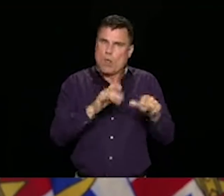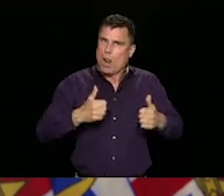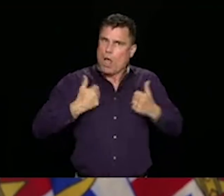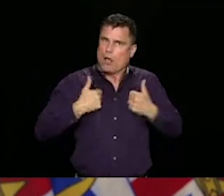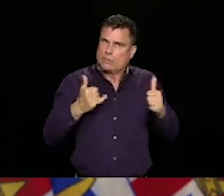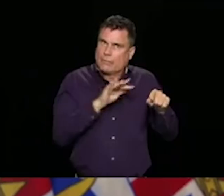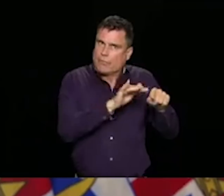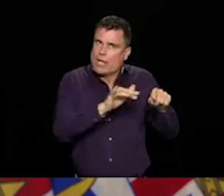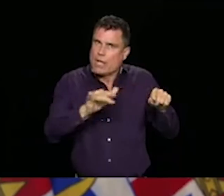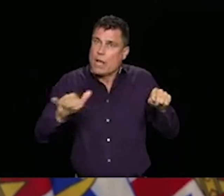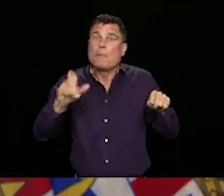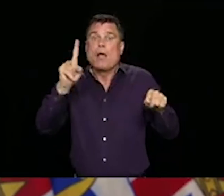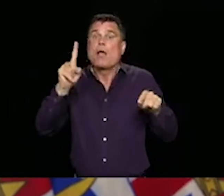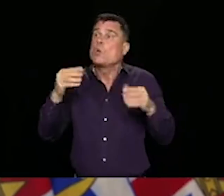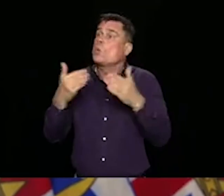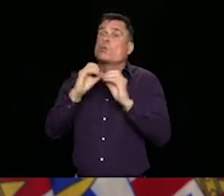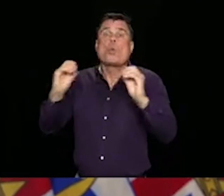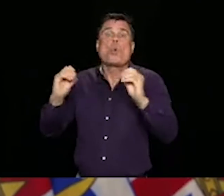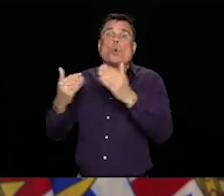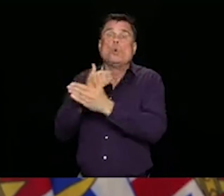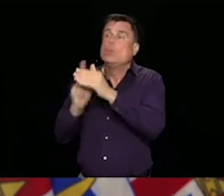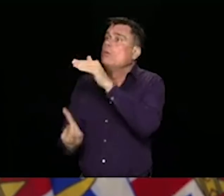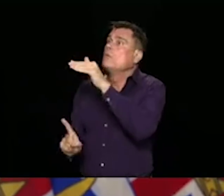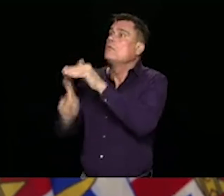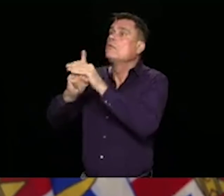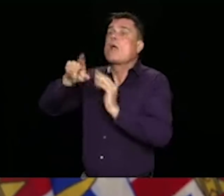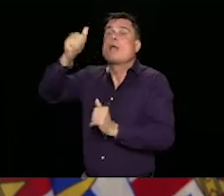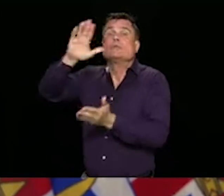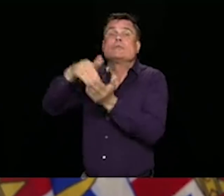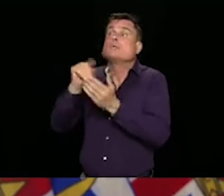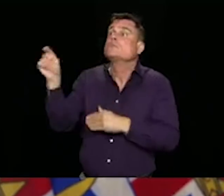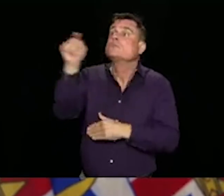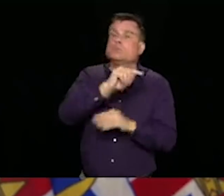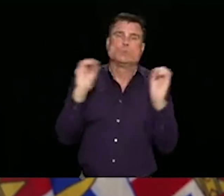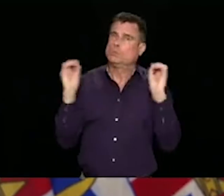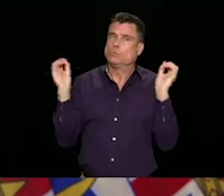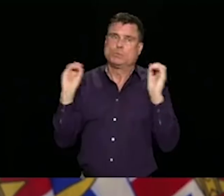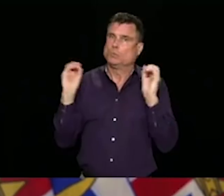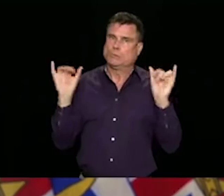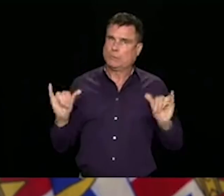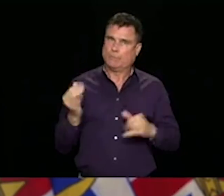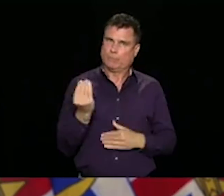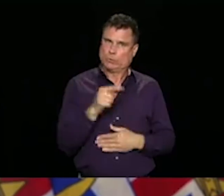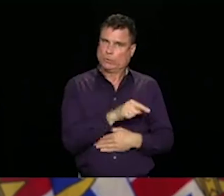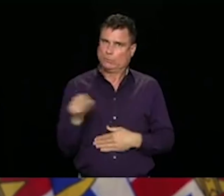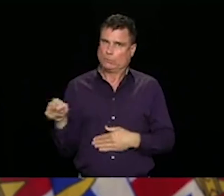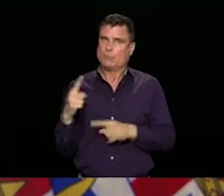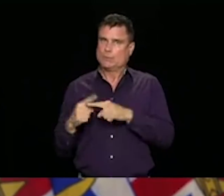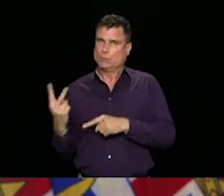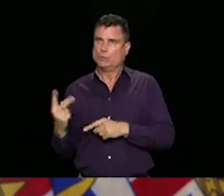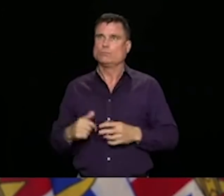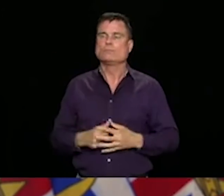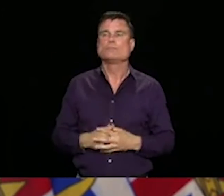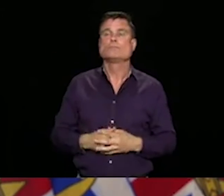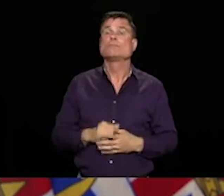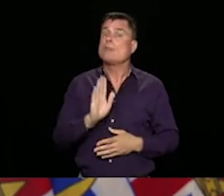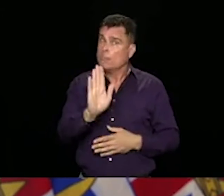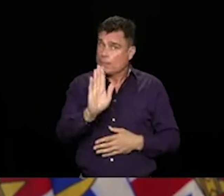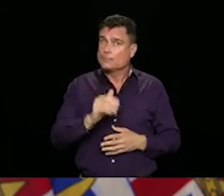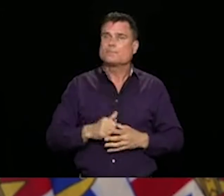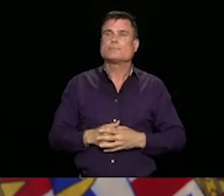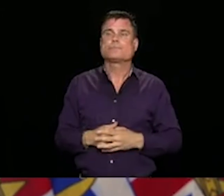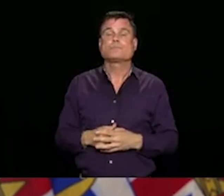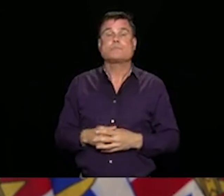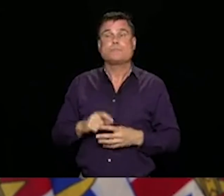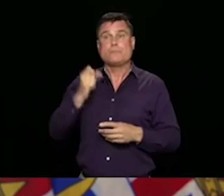units. There are no new outbreaks, and we do have, unfortunately, an additional 3 cases, bringing